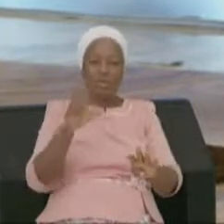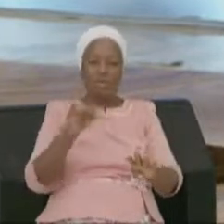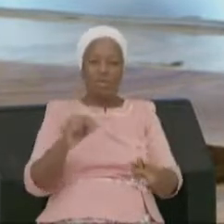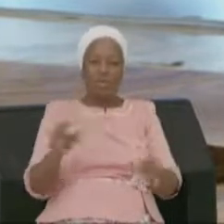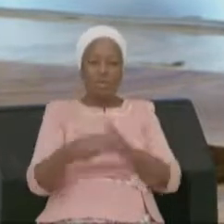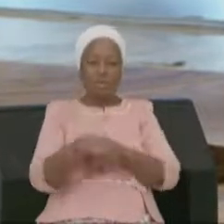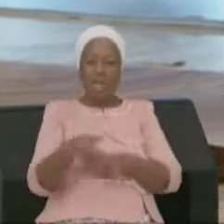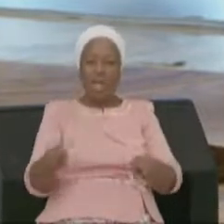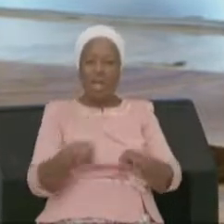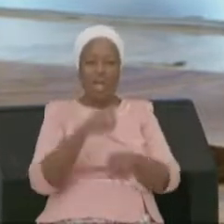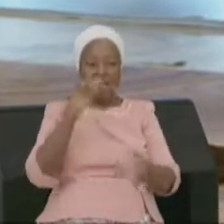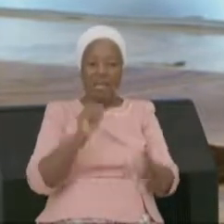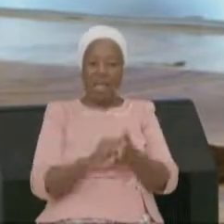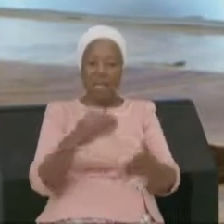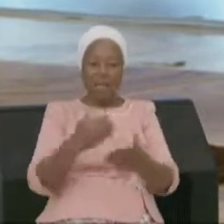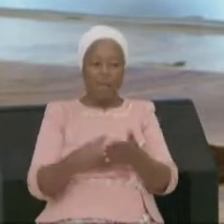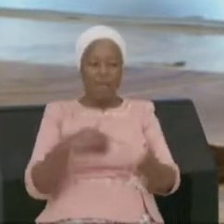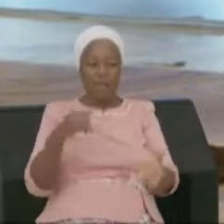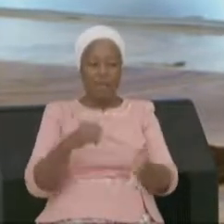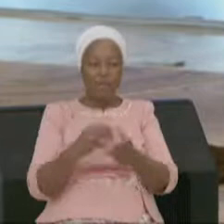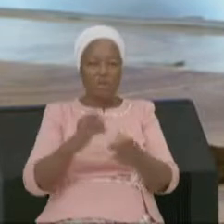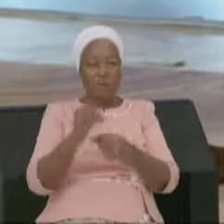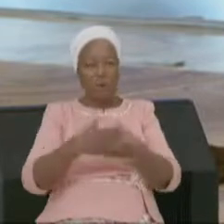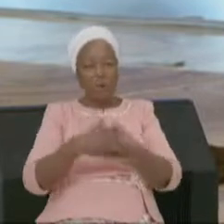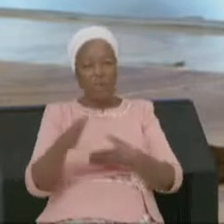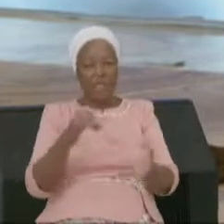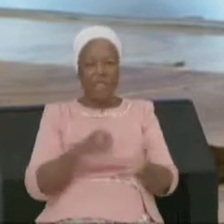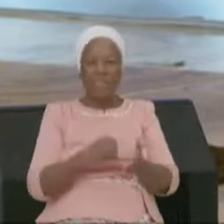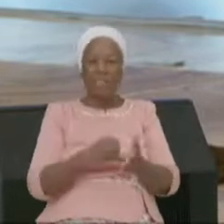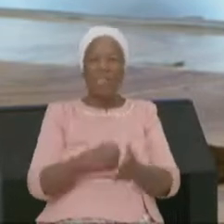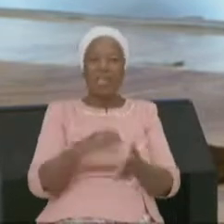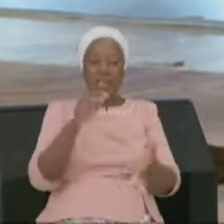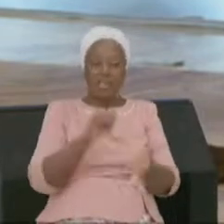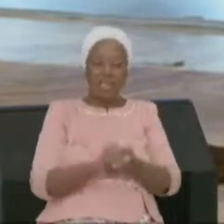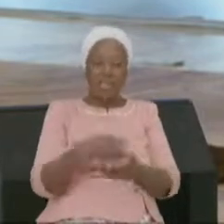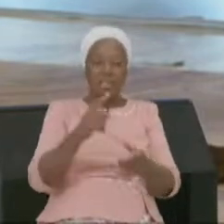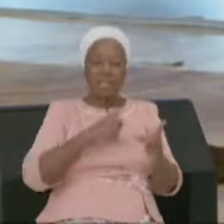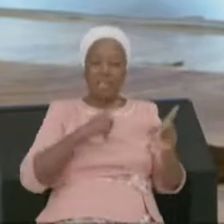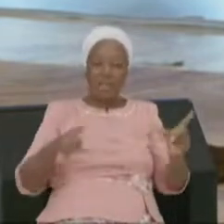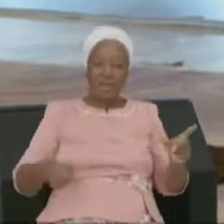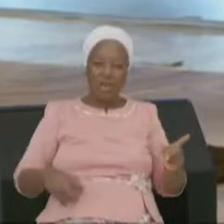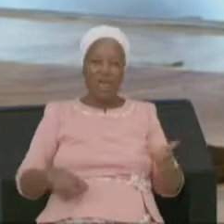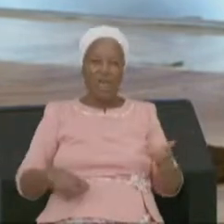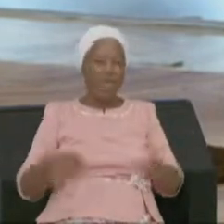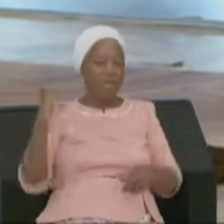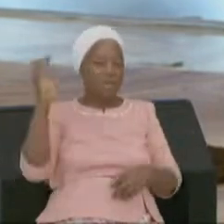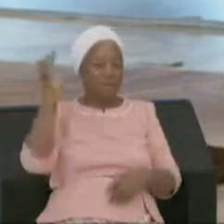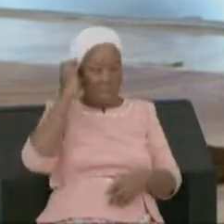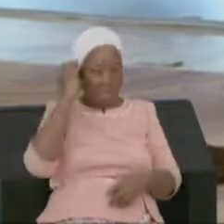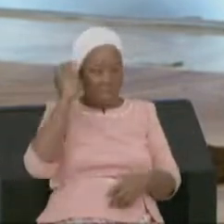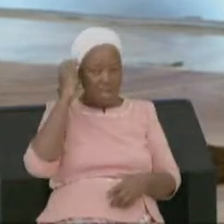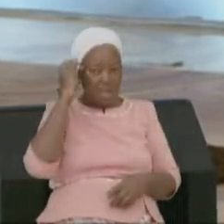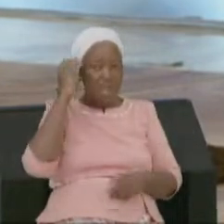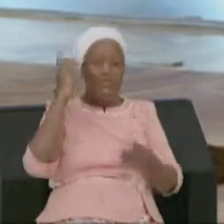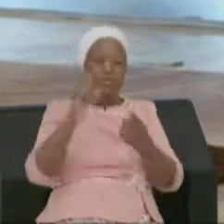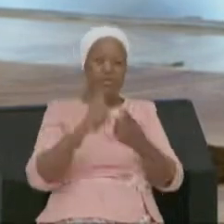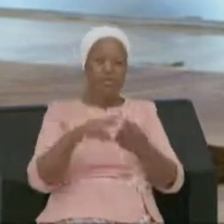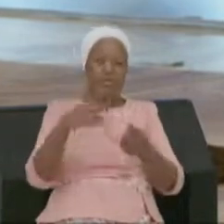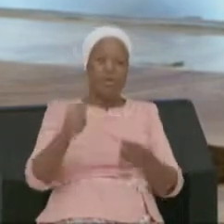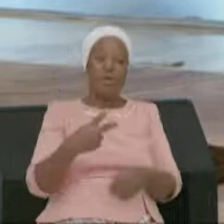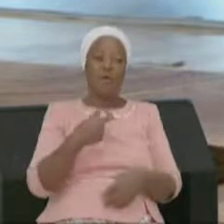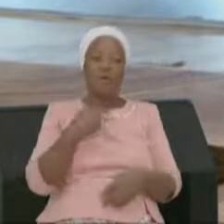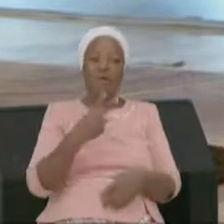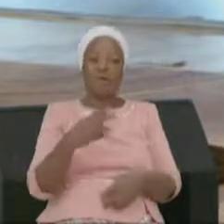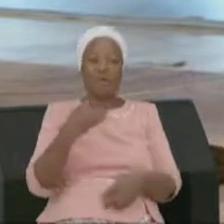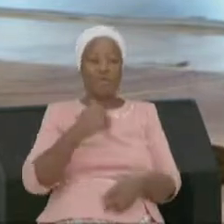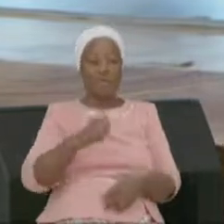like that before it or after it that the Lord hearkened unto the voice of